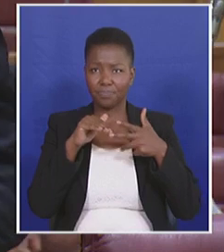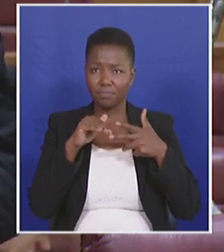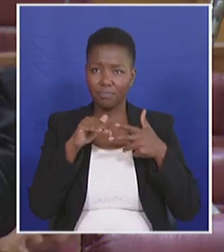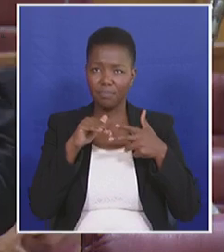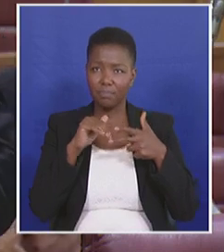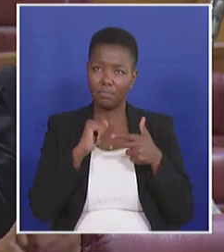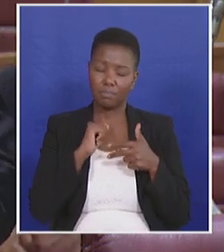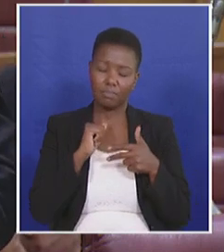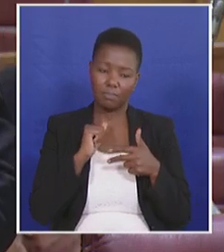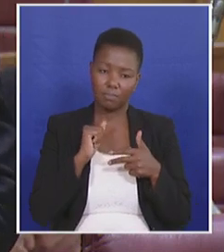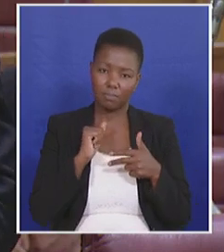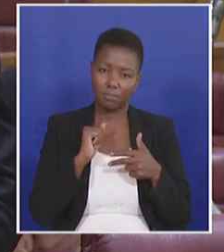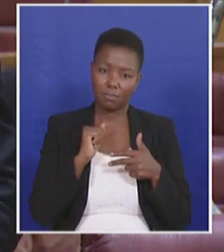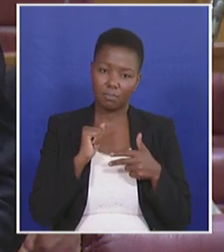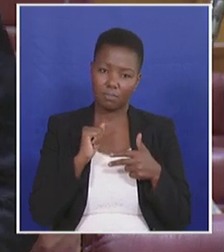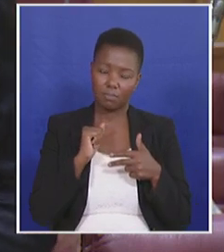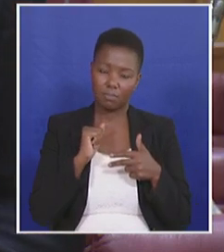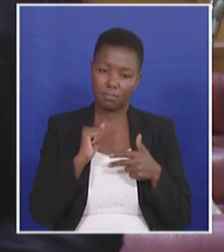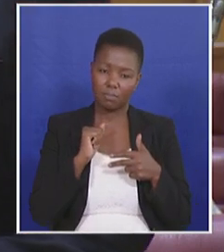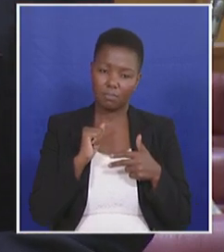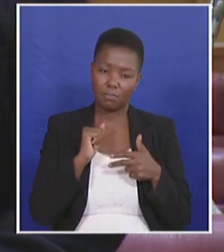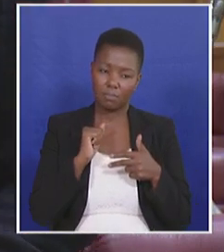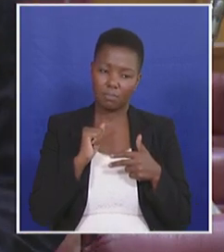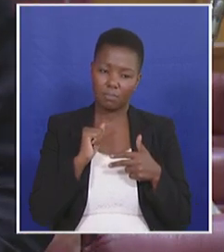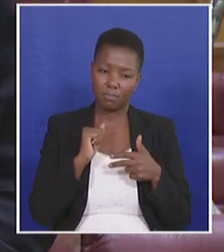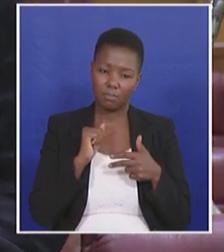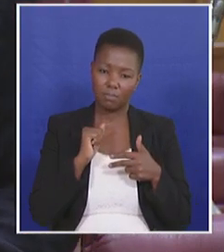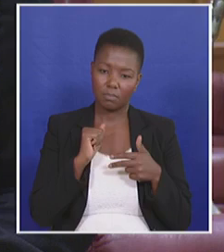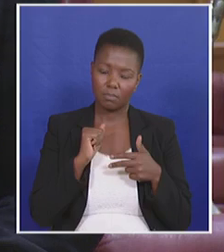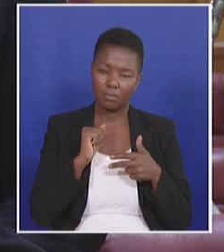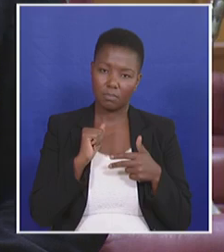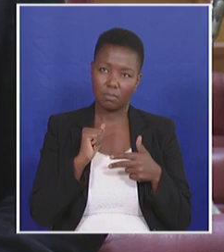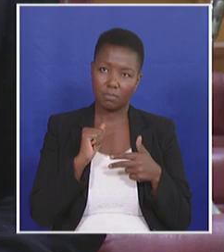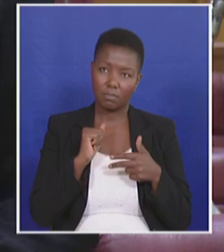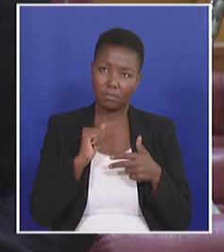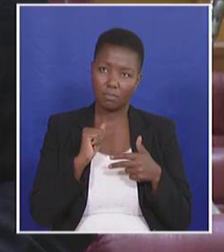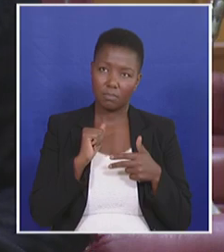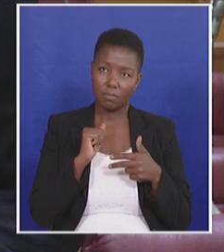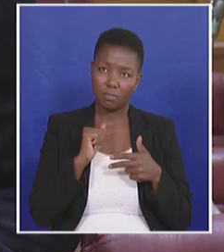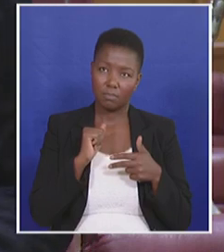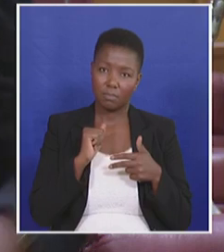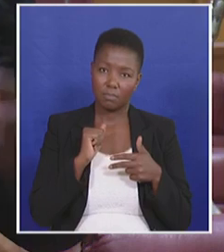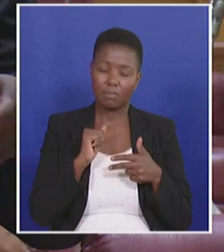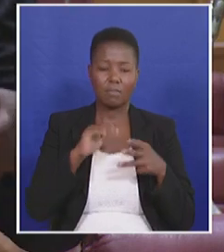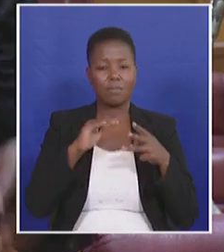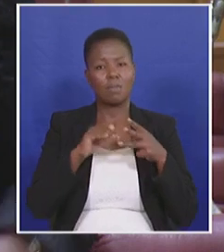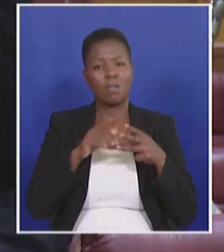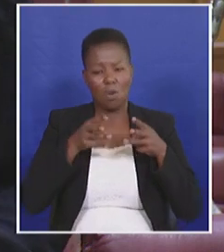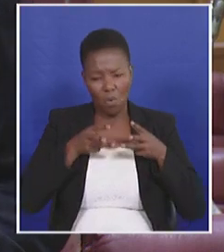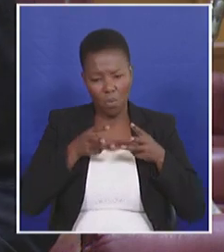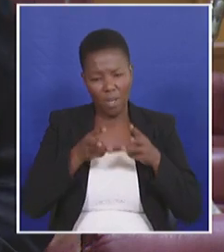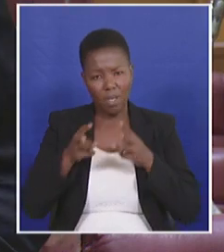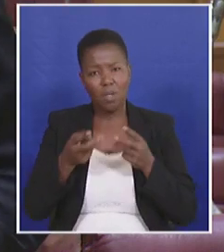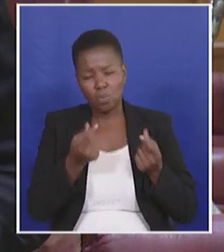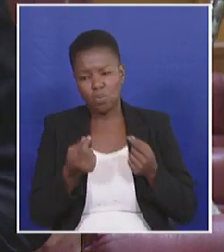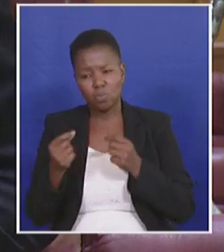things. Also the question of ongoing training and methods with regards to